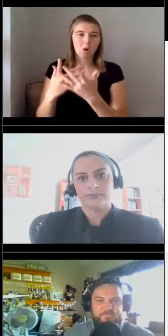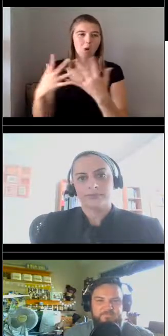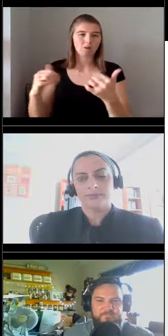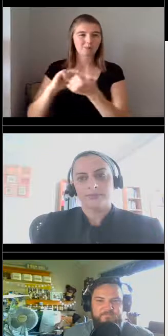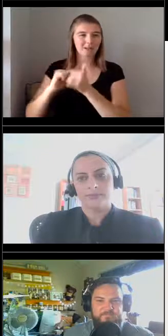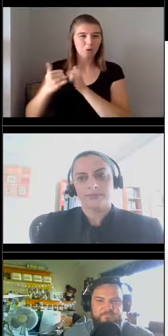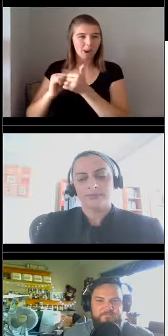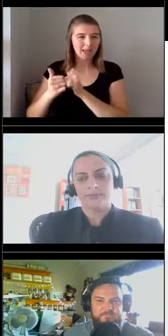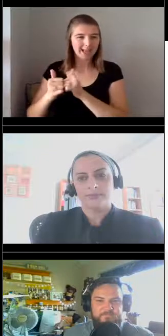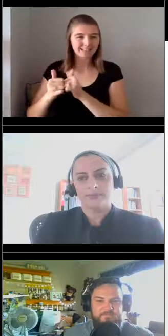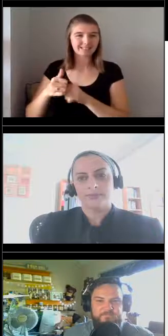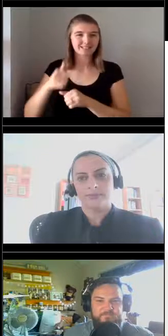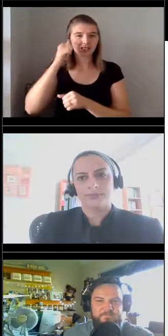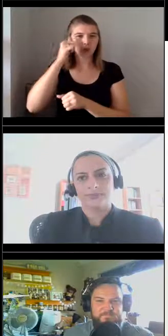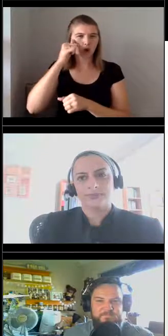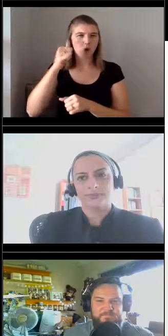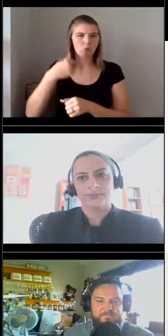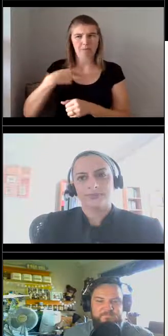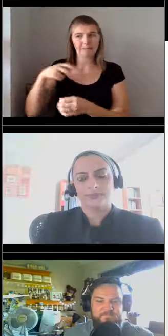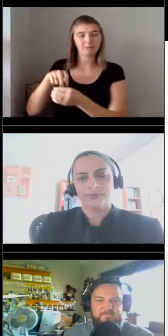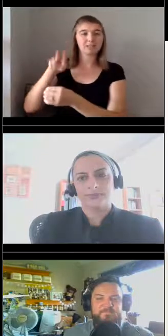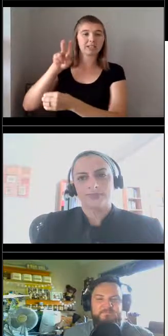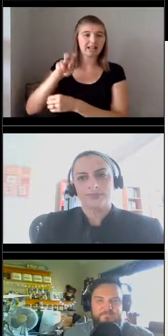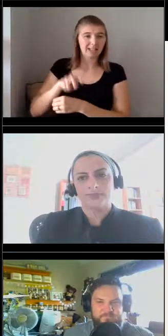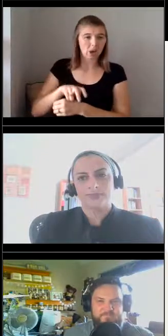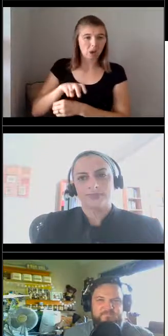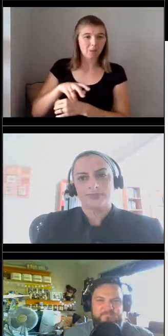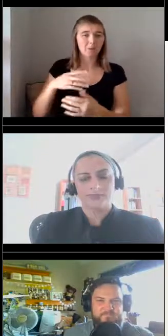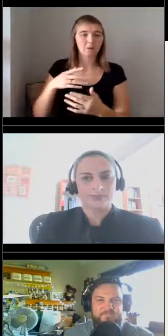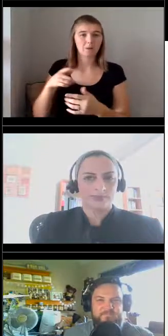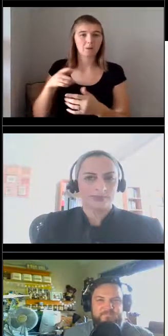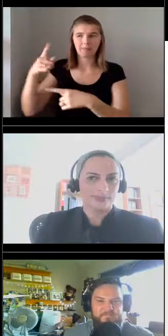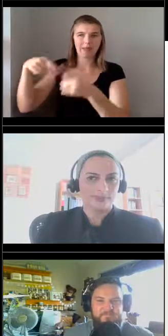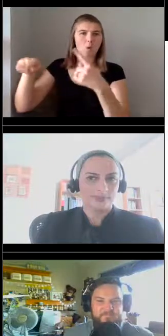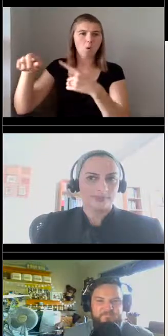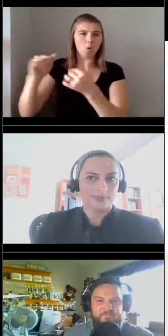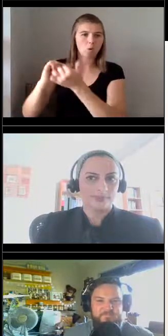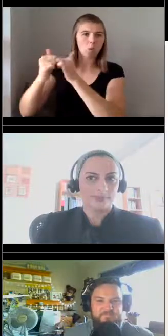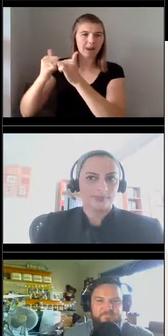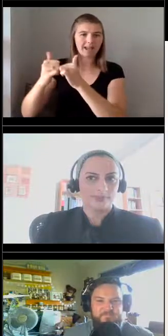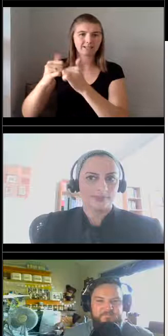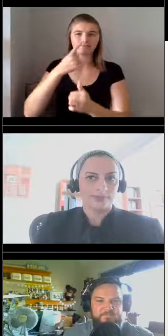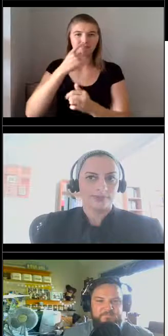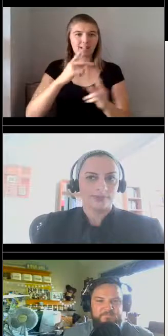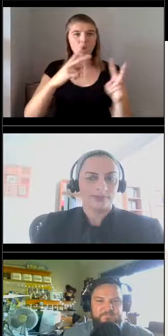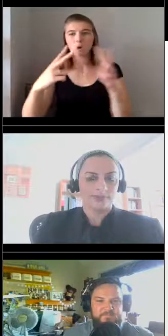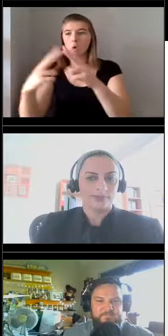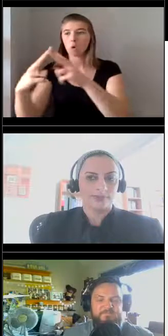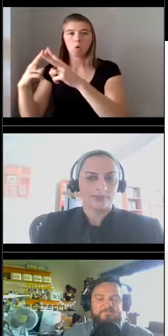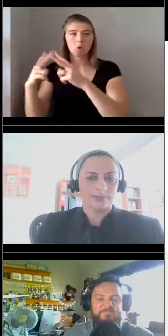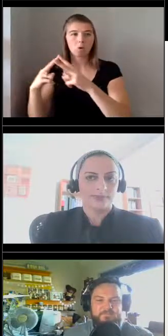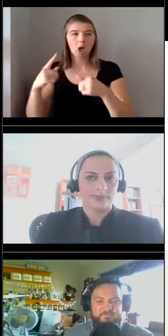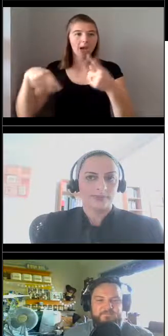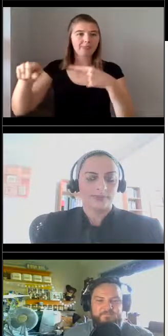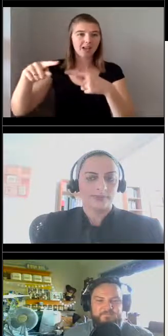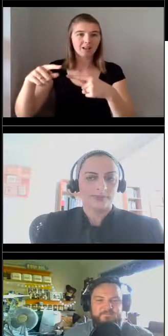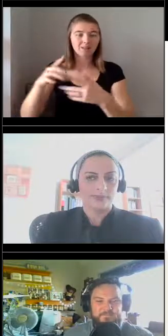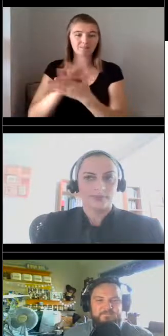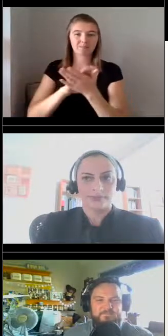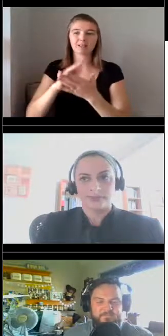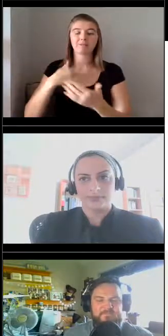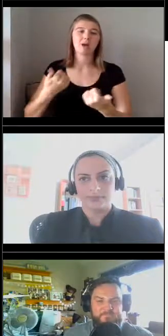I've been laid off from Monash, and they put me in touch with the startup company. And so that's how I